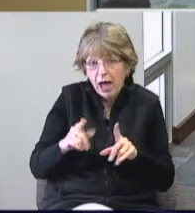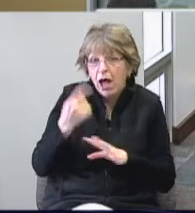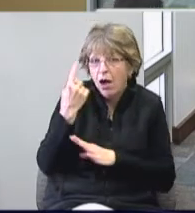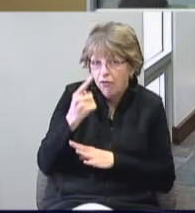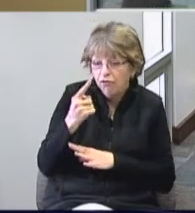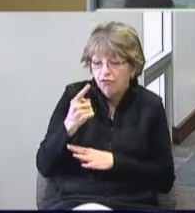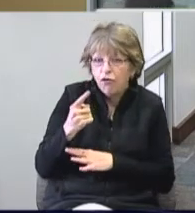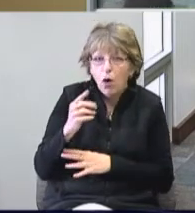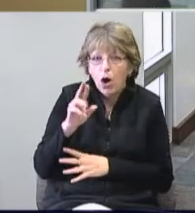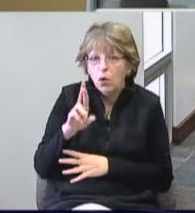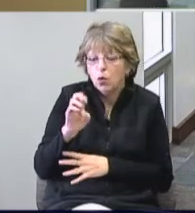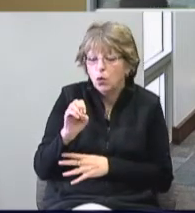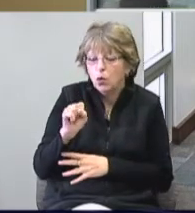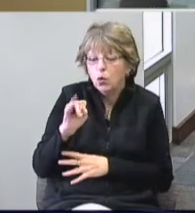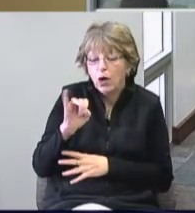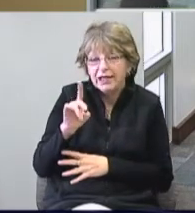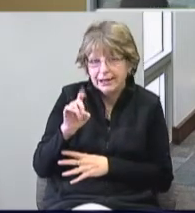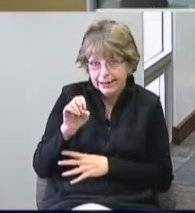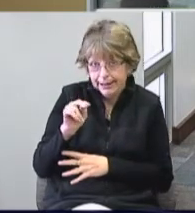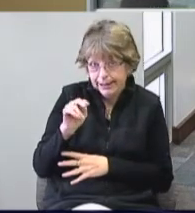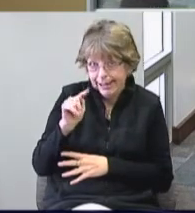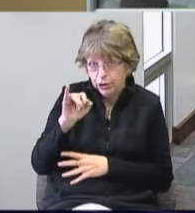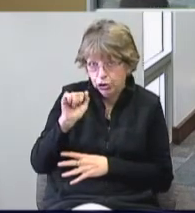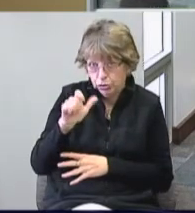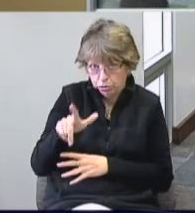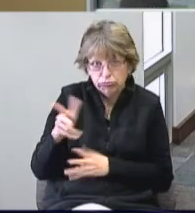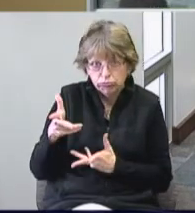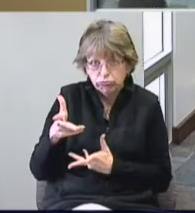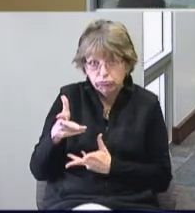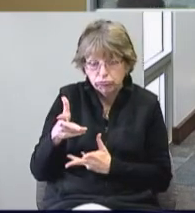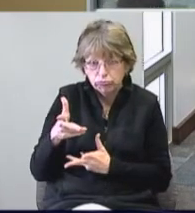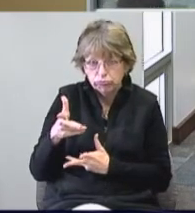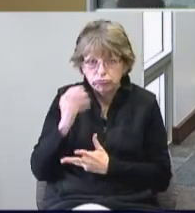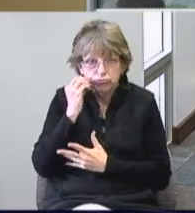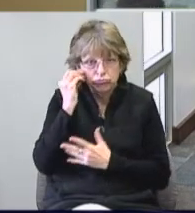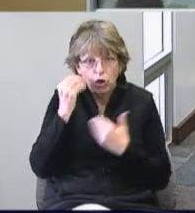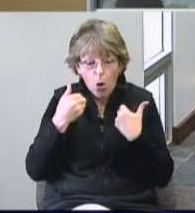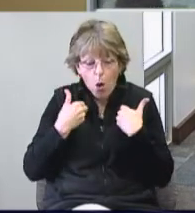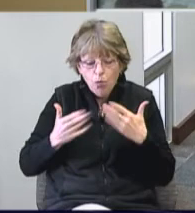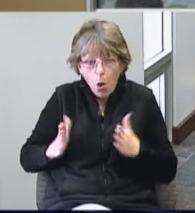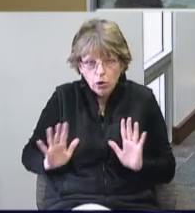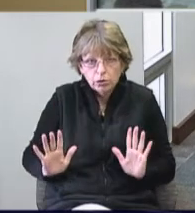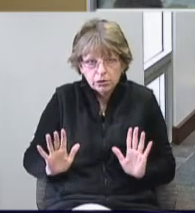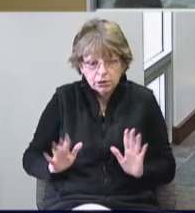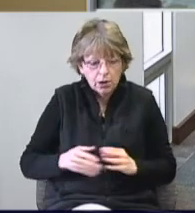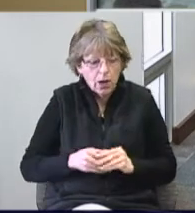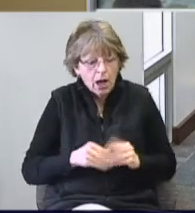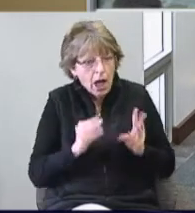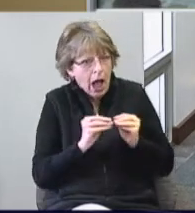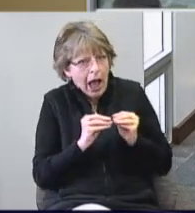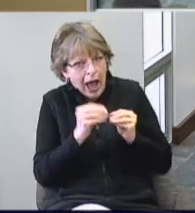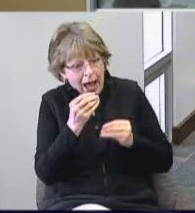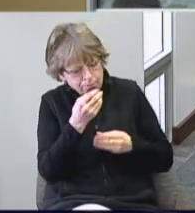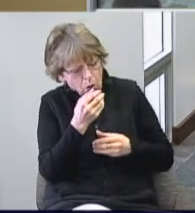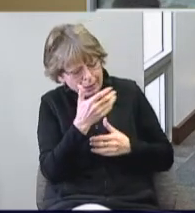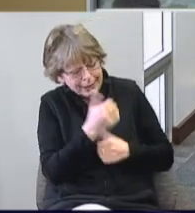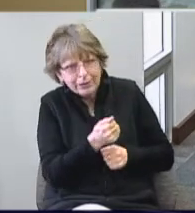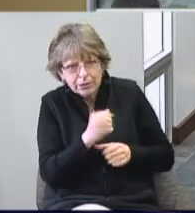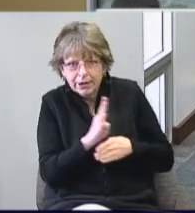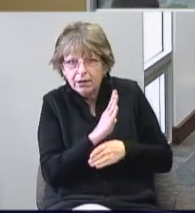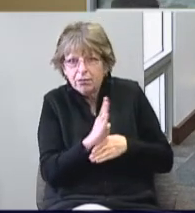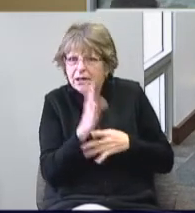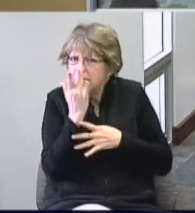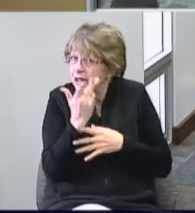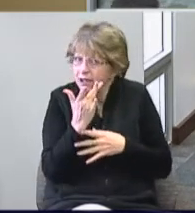it's all consumer, obviously the same. it was pretty well outlined. Yeah. Yeah. Right, I'm just more interested Well, sure, in businesses, because they all have different right, they